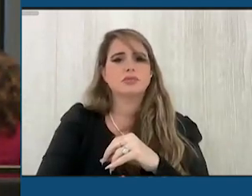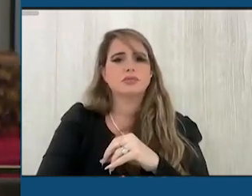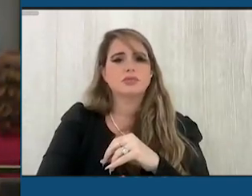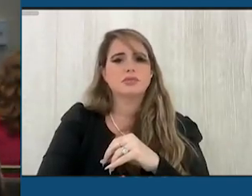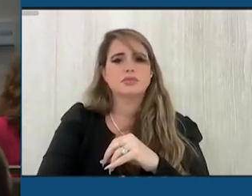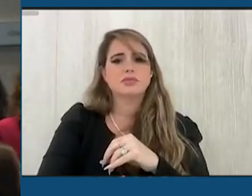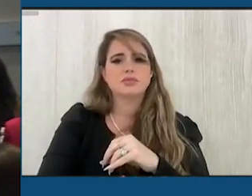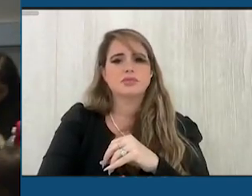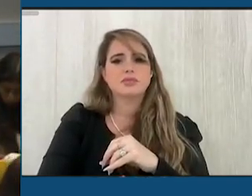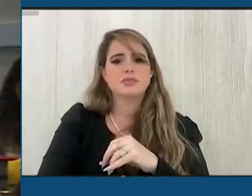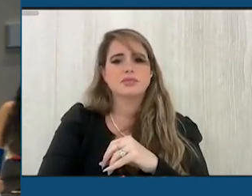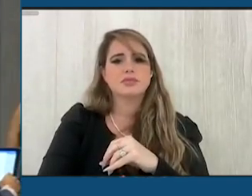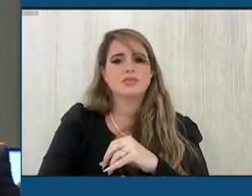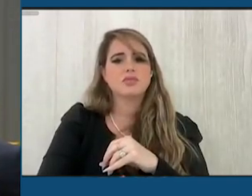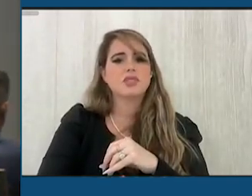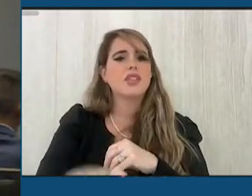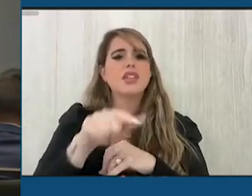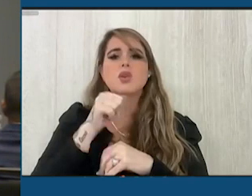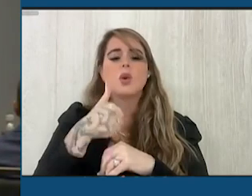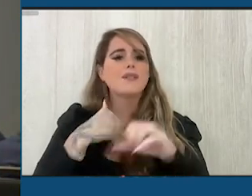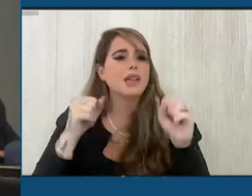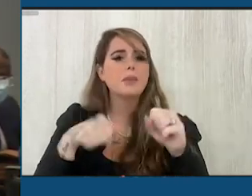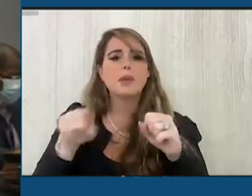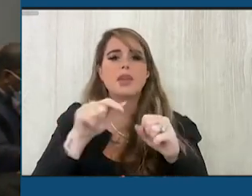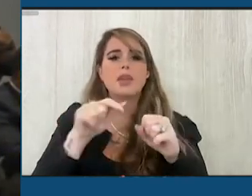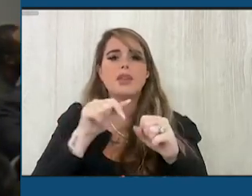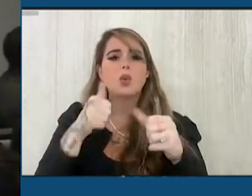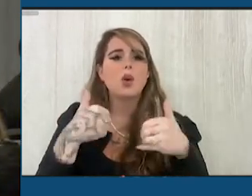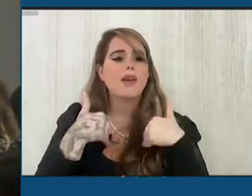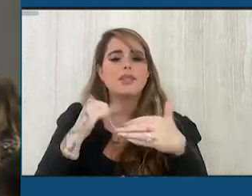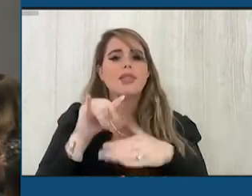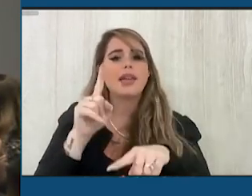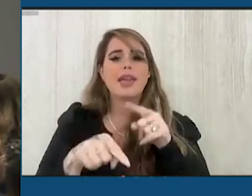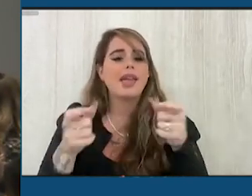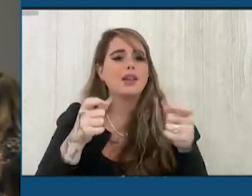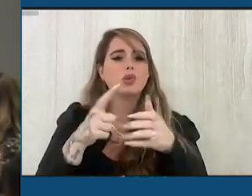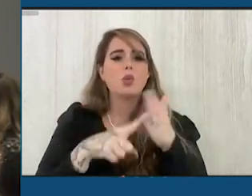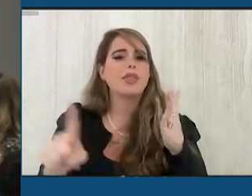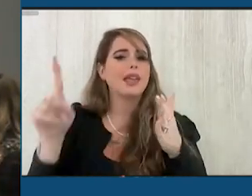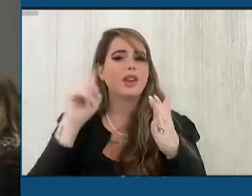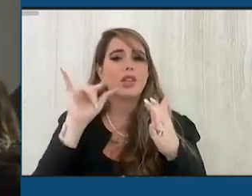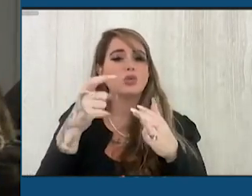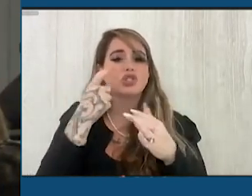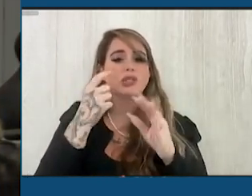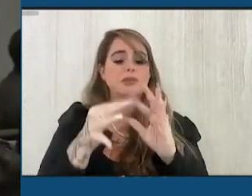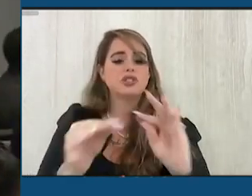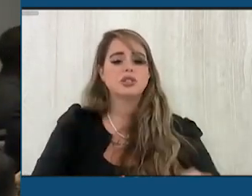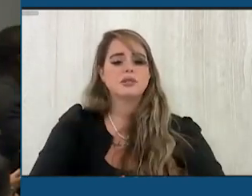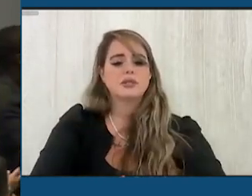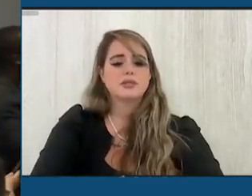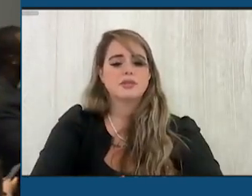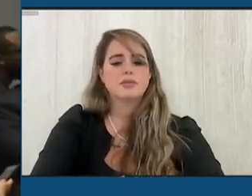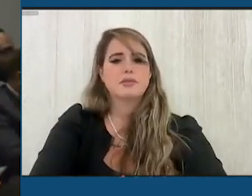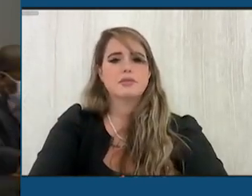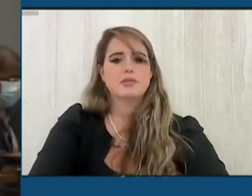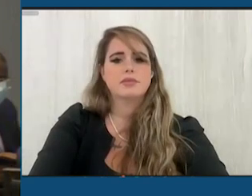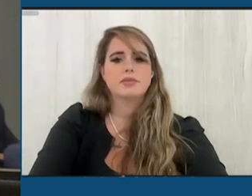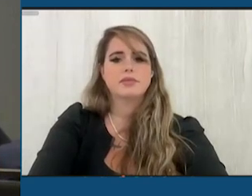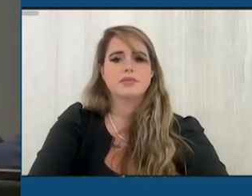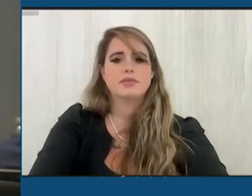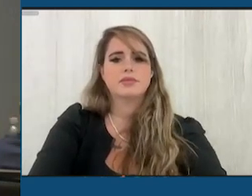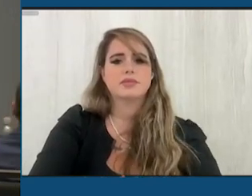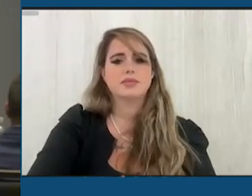They just don't have the capabilities. They can't handle what they hear, like you're saying, what that mom said to me. They